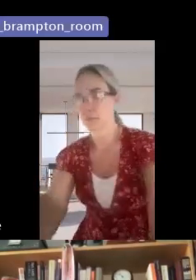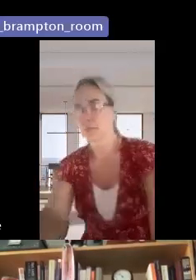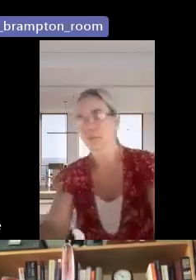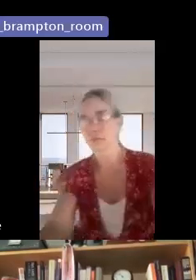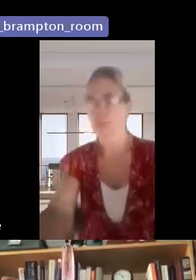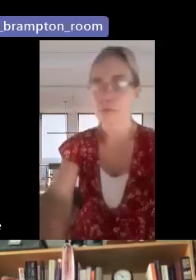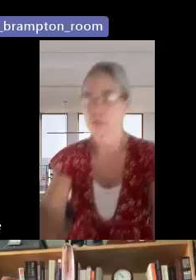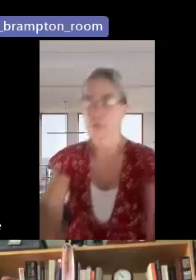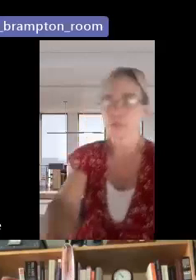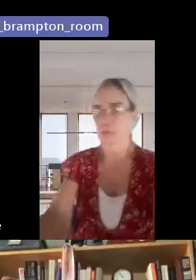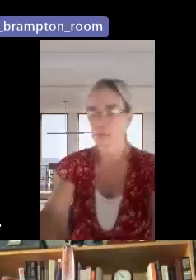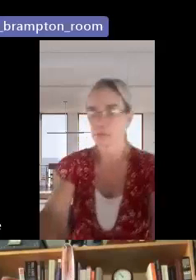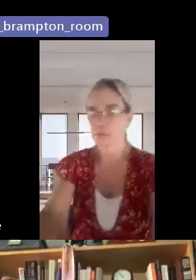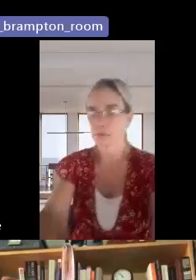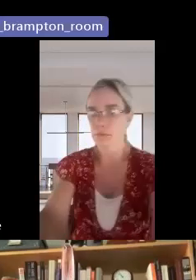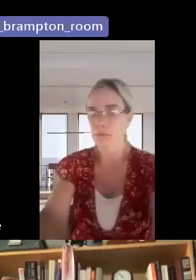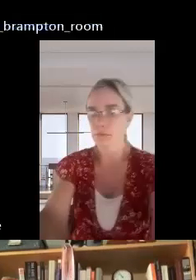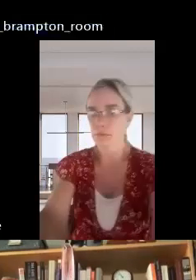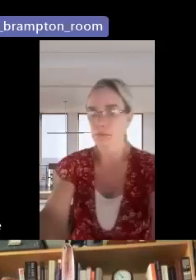was, I believe it was